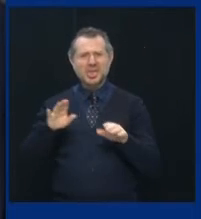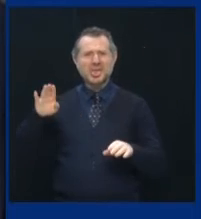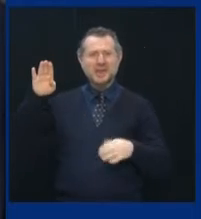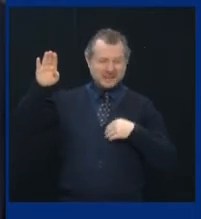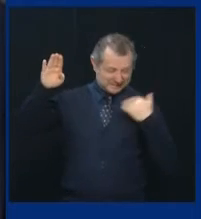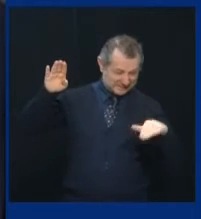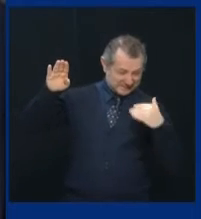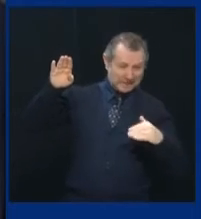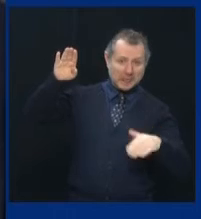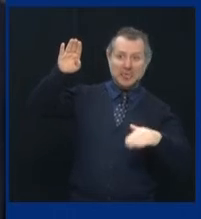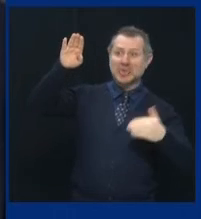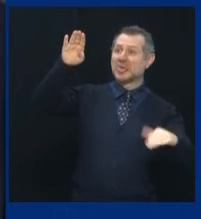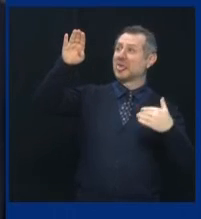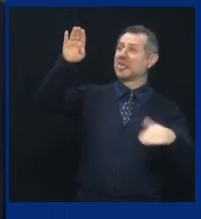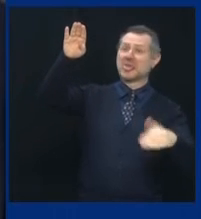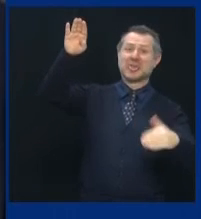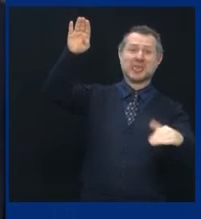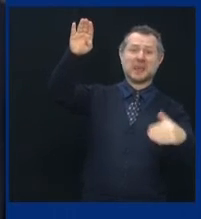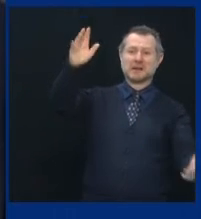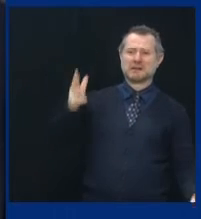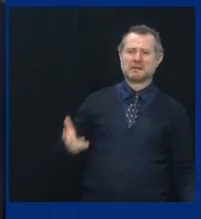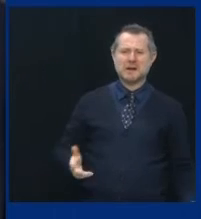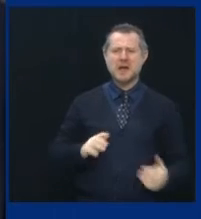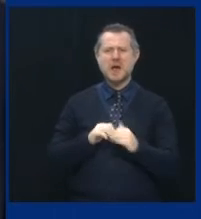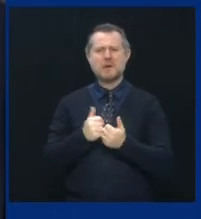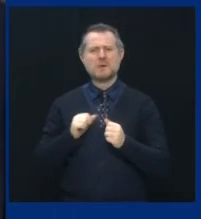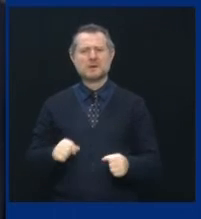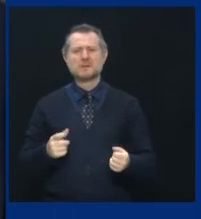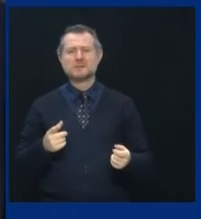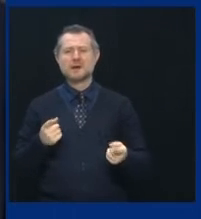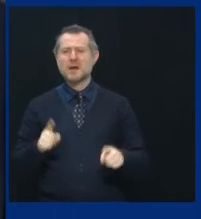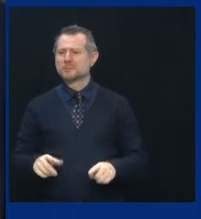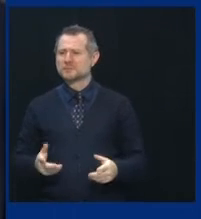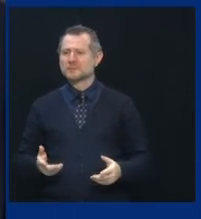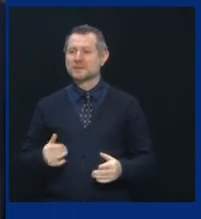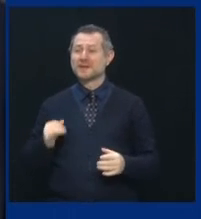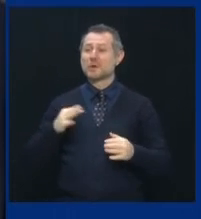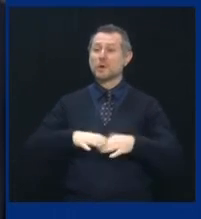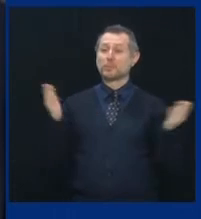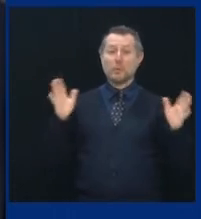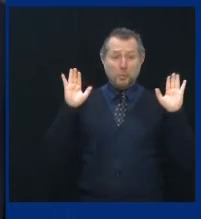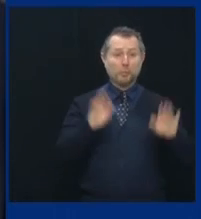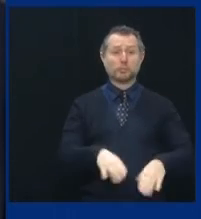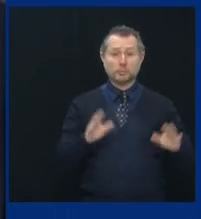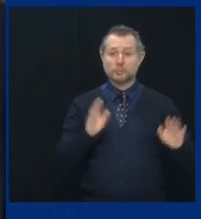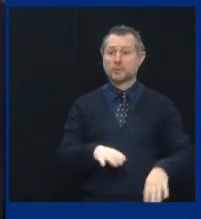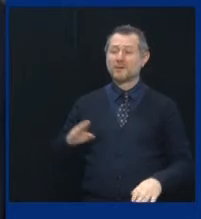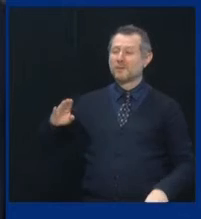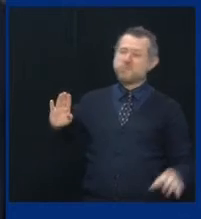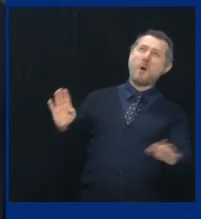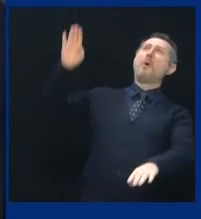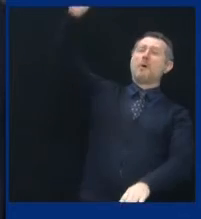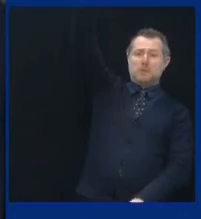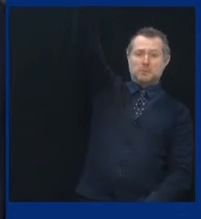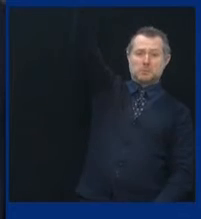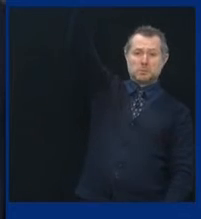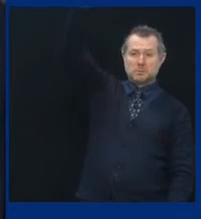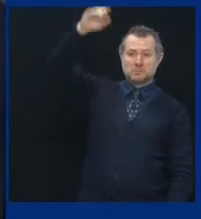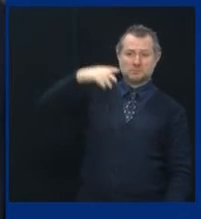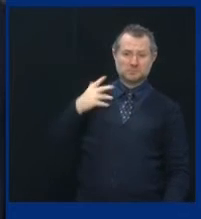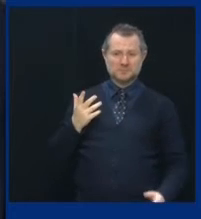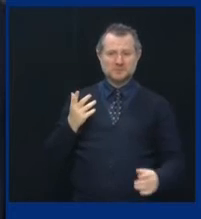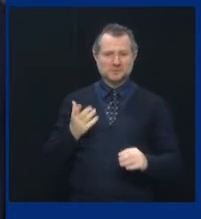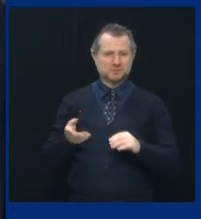Experts will tell you, and I believe, without the restrictions, it would be increasing faster. If